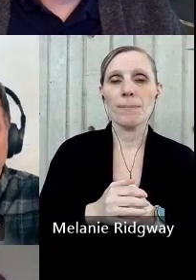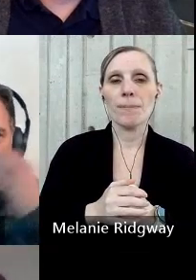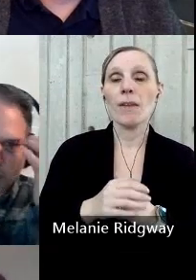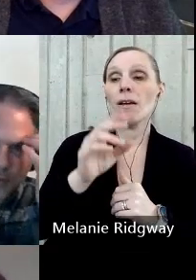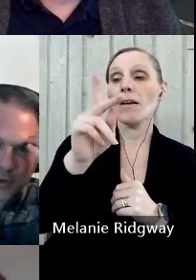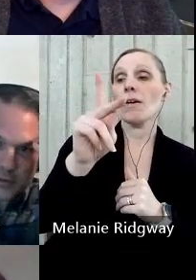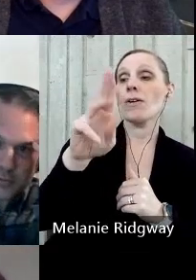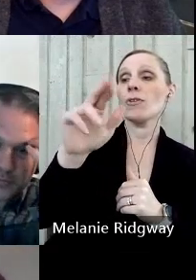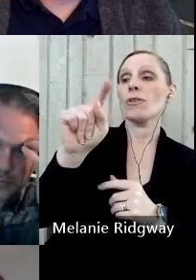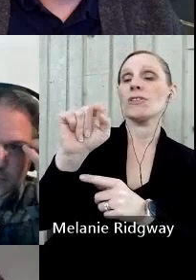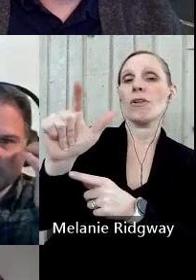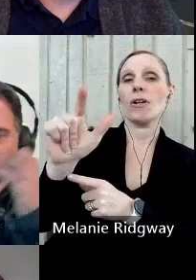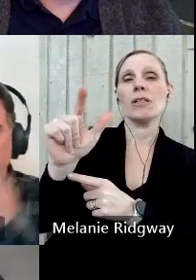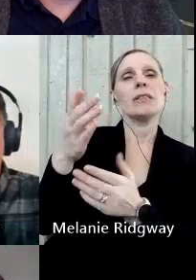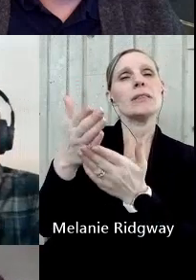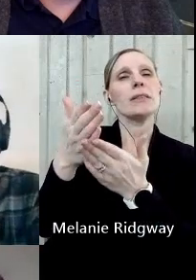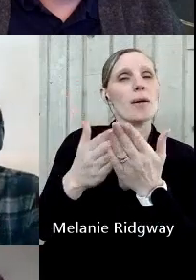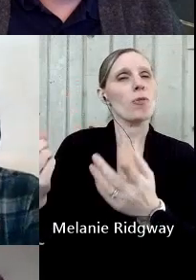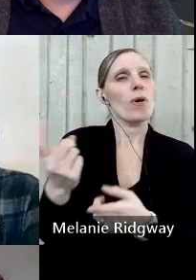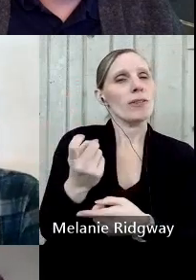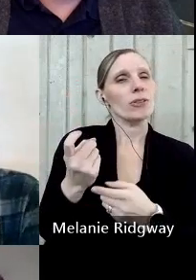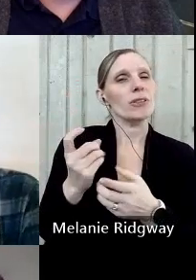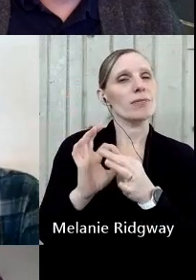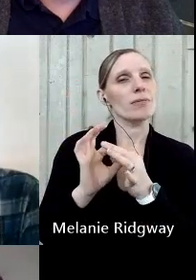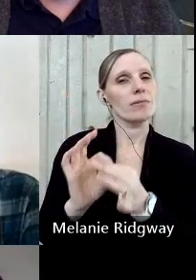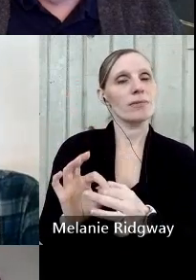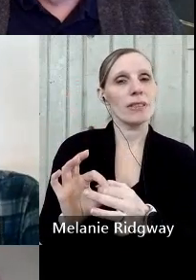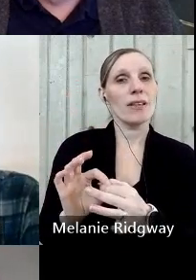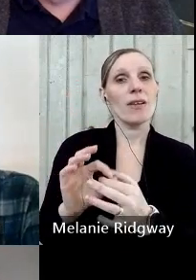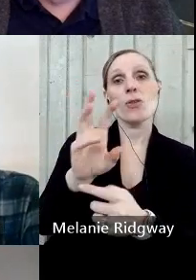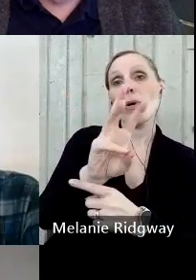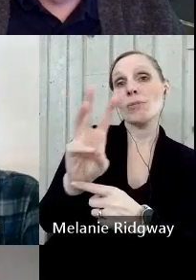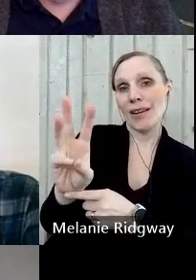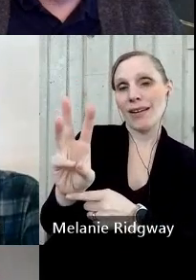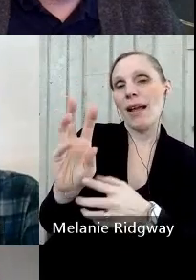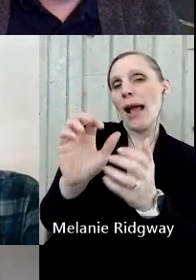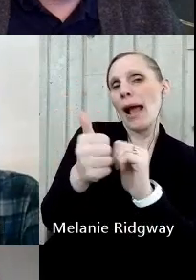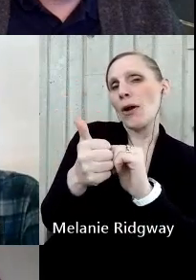logistical questions have come up about the website here.